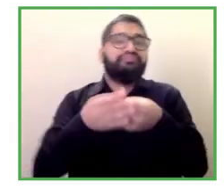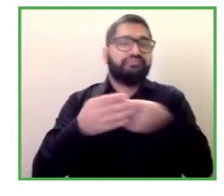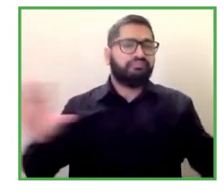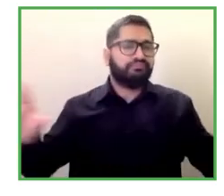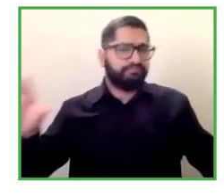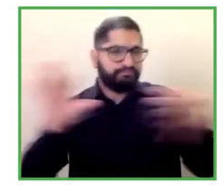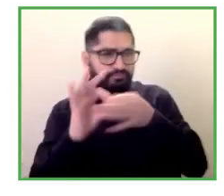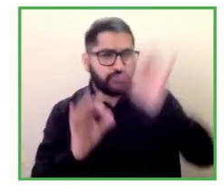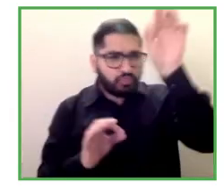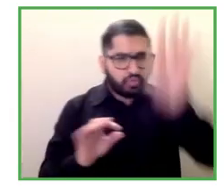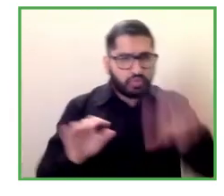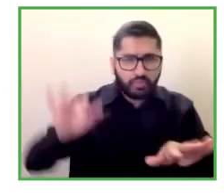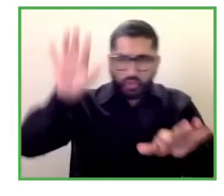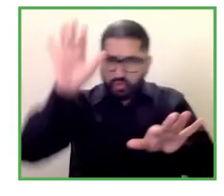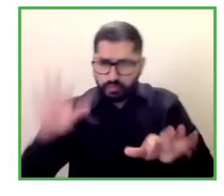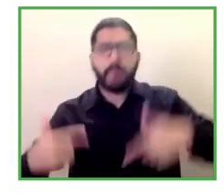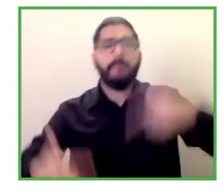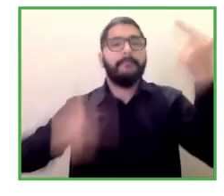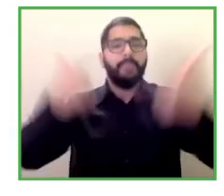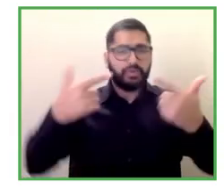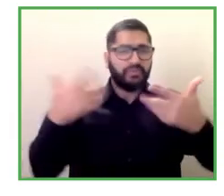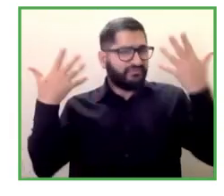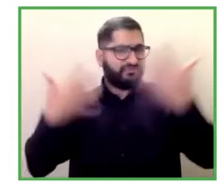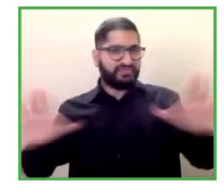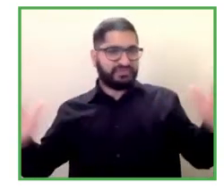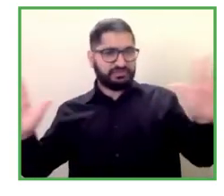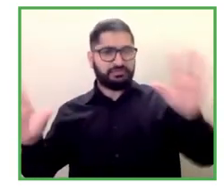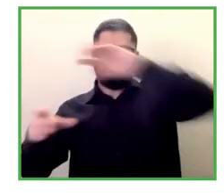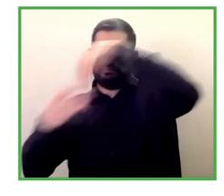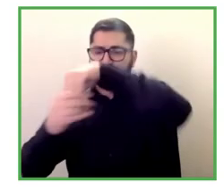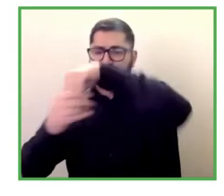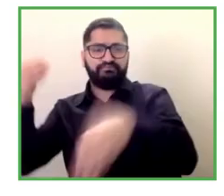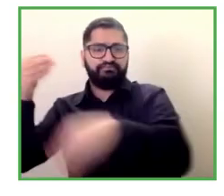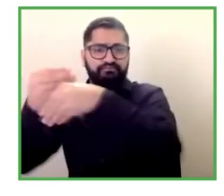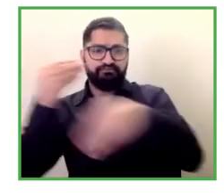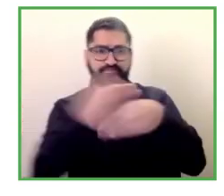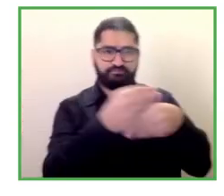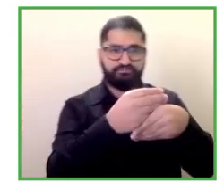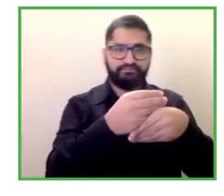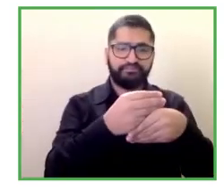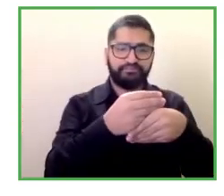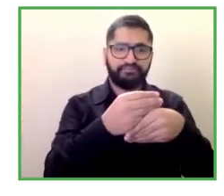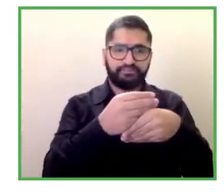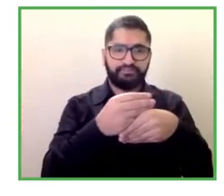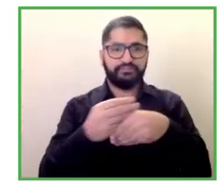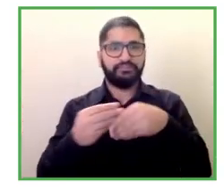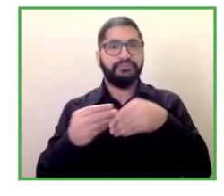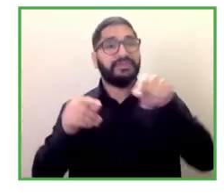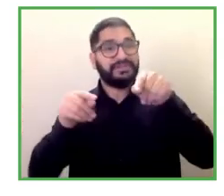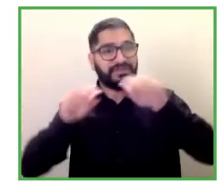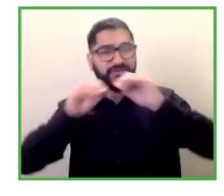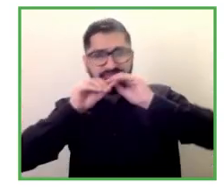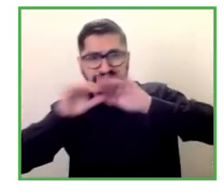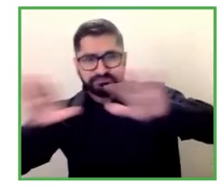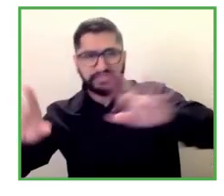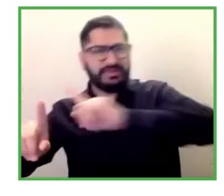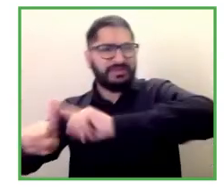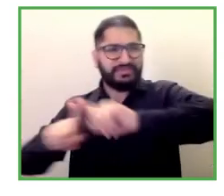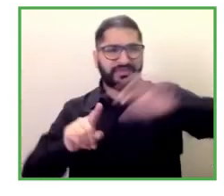And overall, the majority of our requests or requests that have come in from the